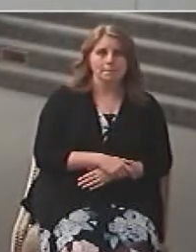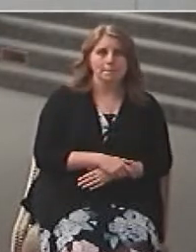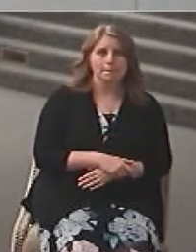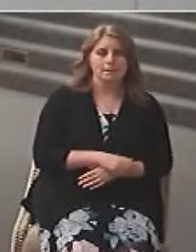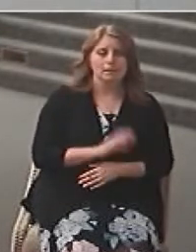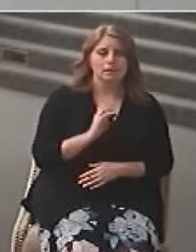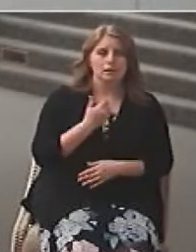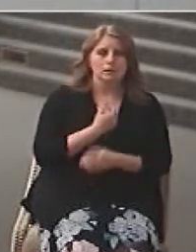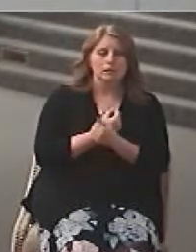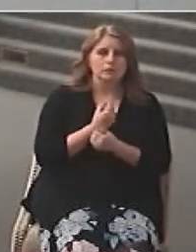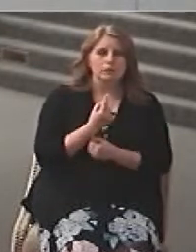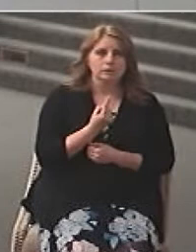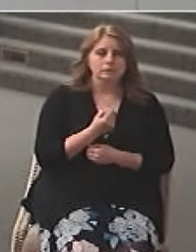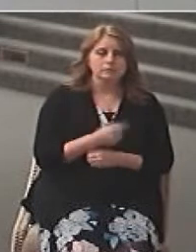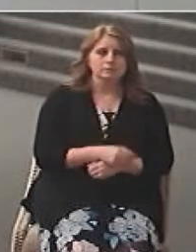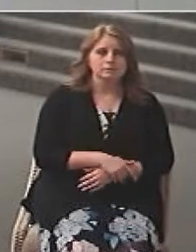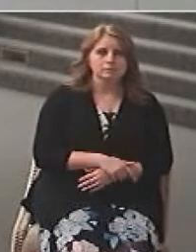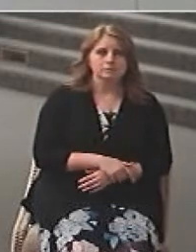our loved ones?